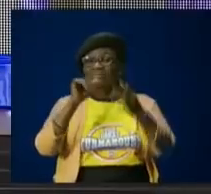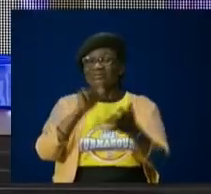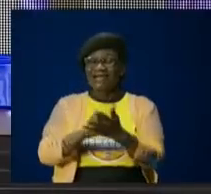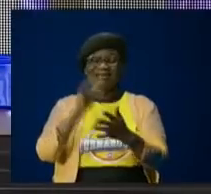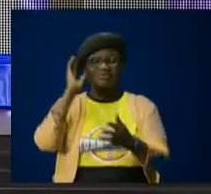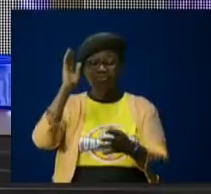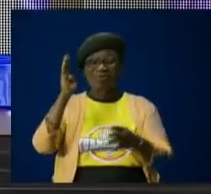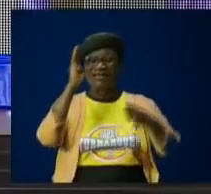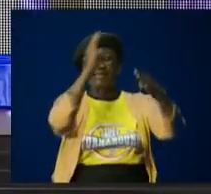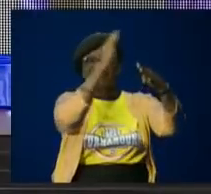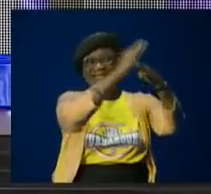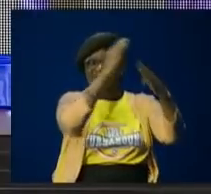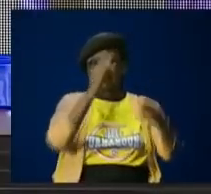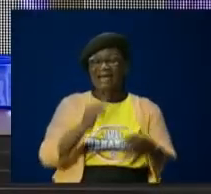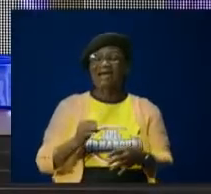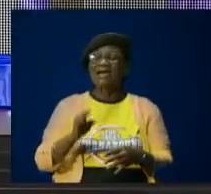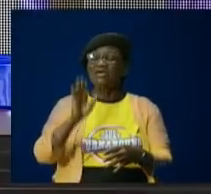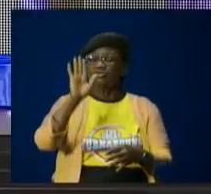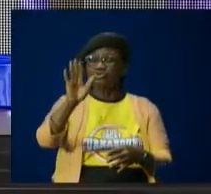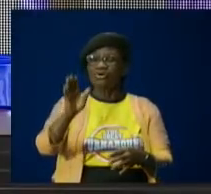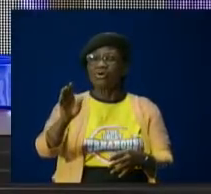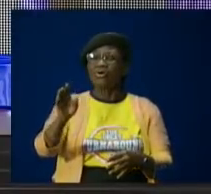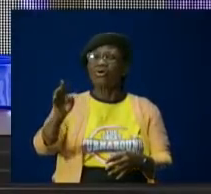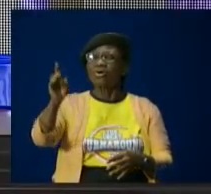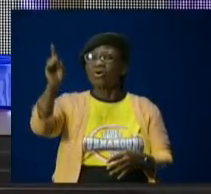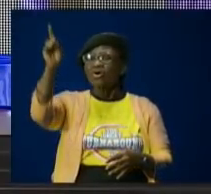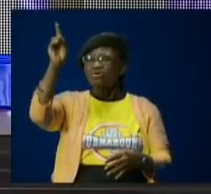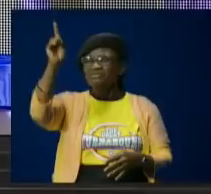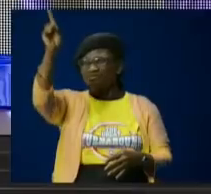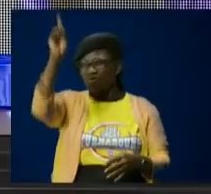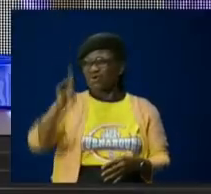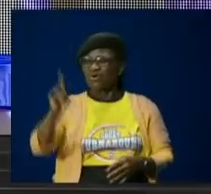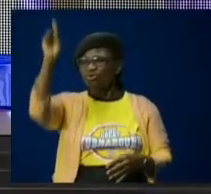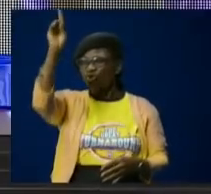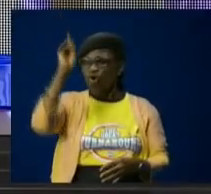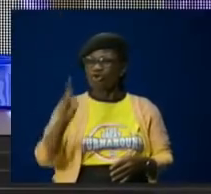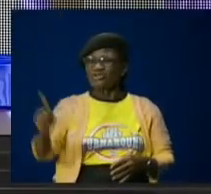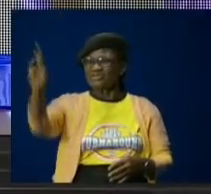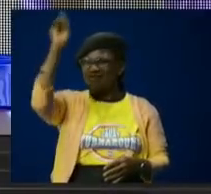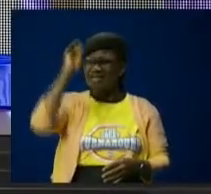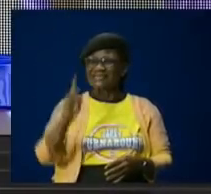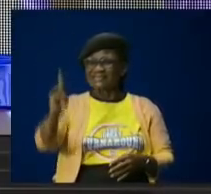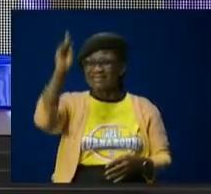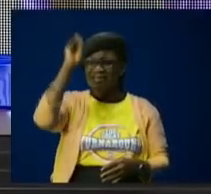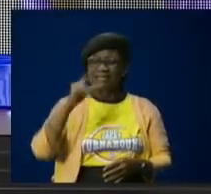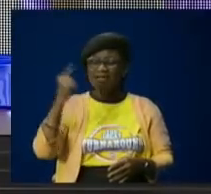destiny, the Rock of Ages will come to your aid. Amen.